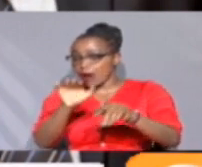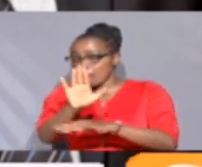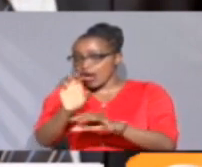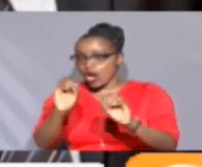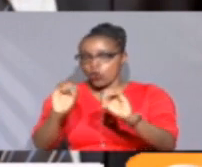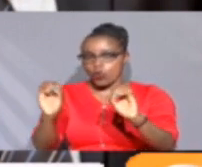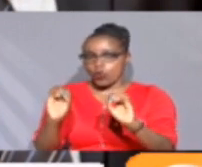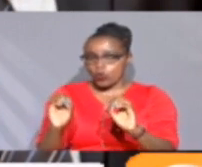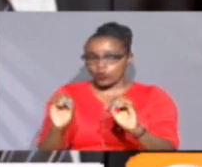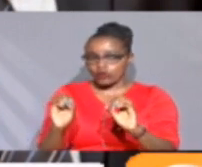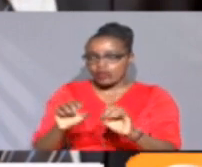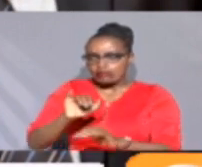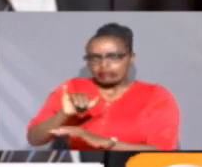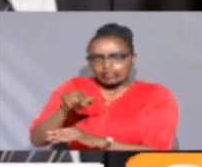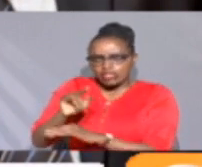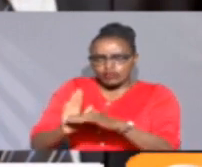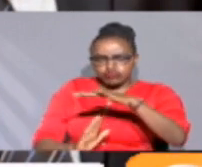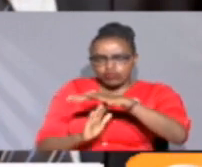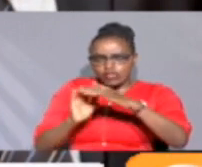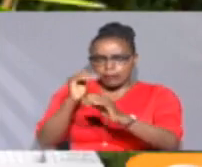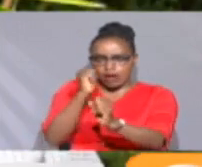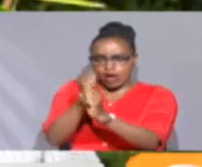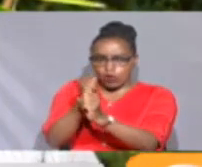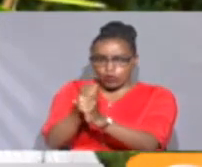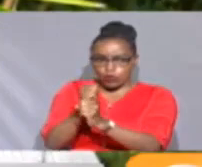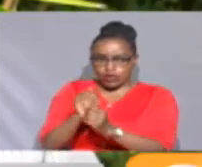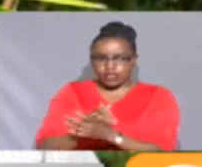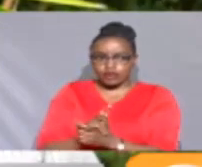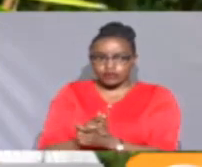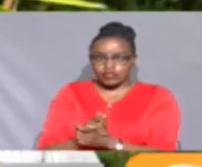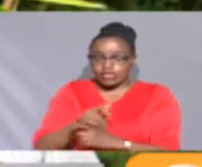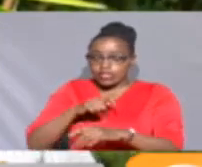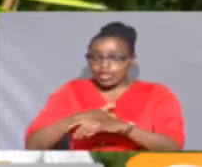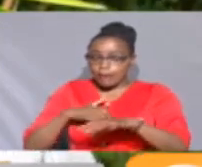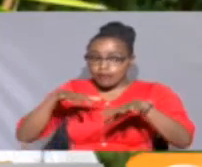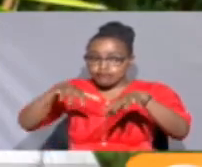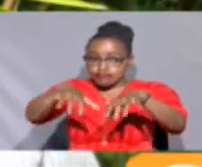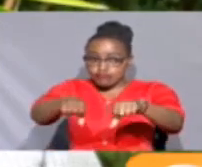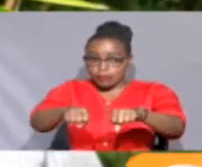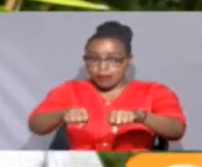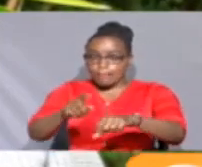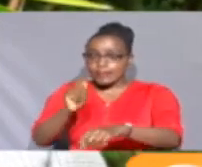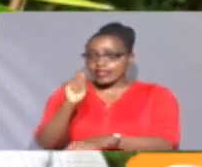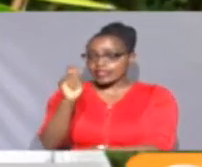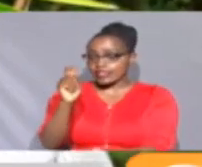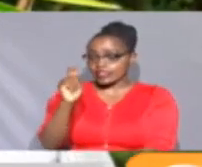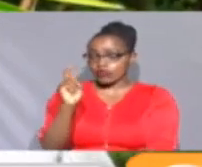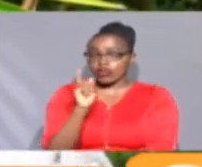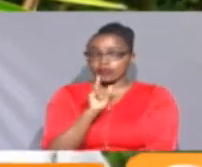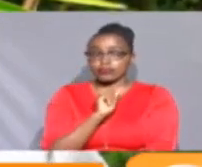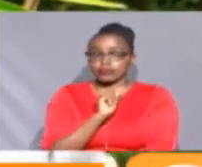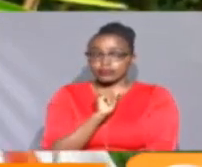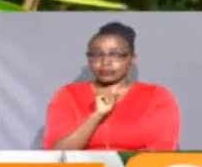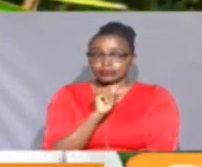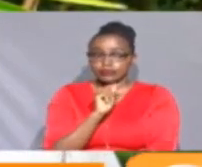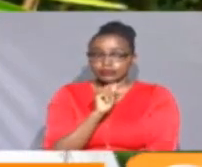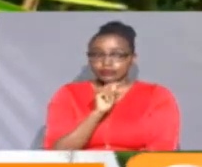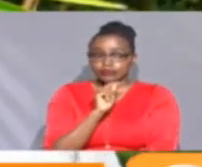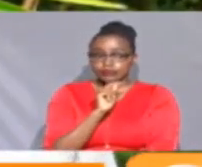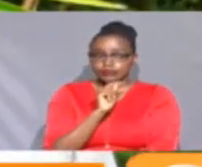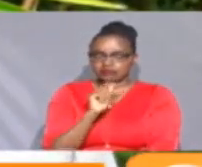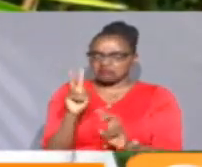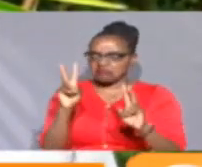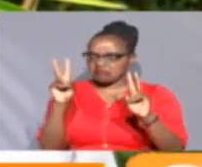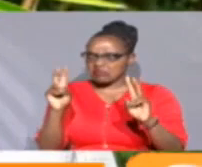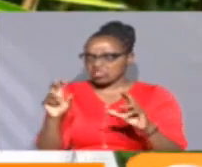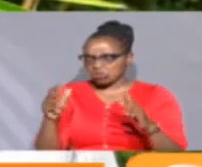culpability, it remains prominent in his career. But I stood my ground, and I testified. In the issue